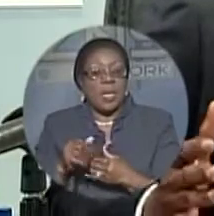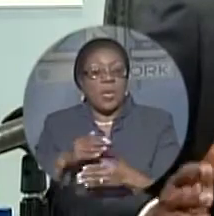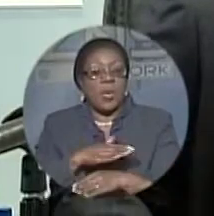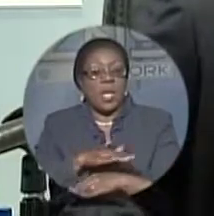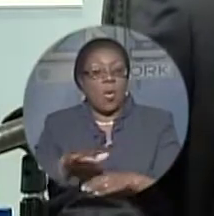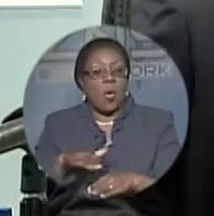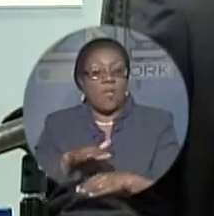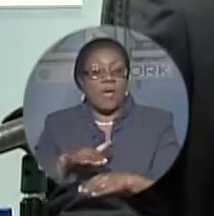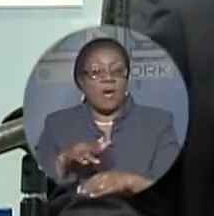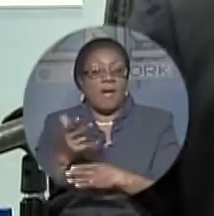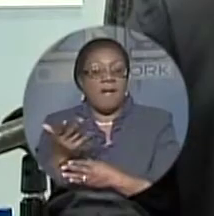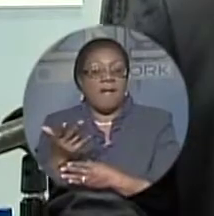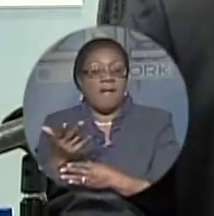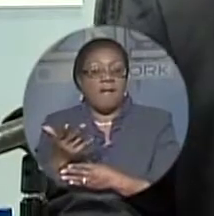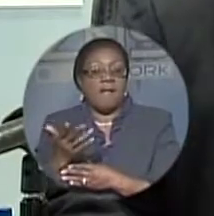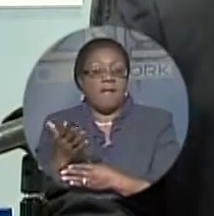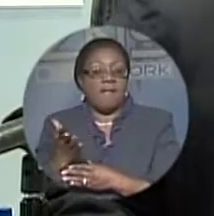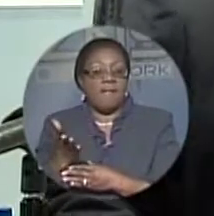over